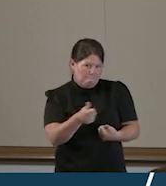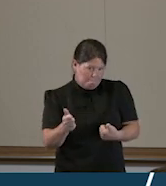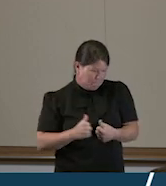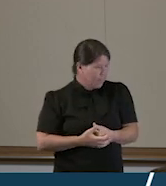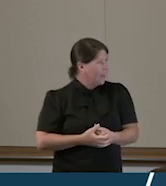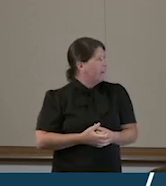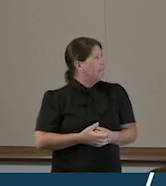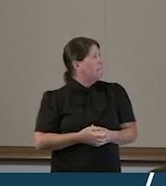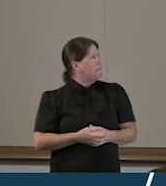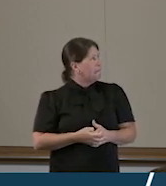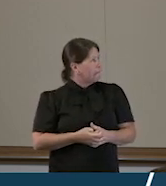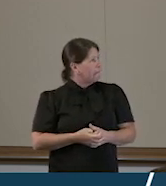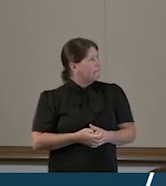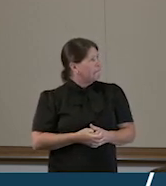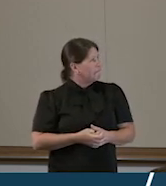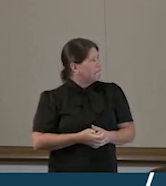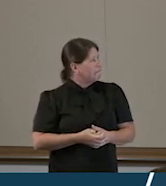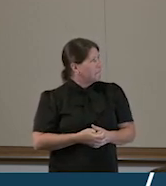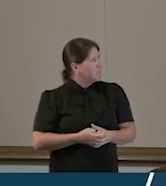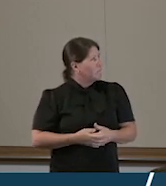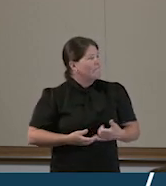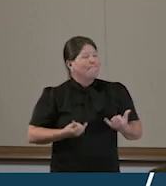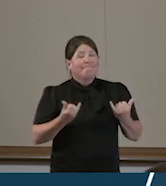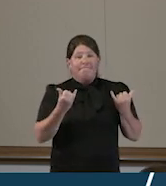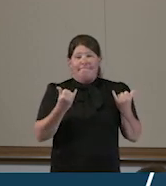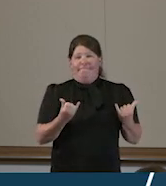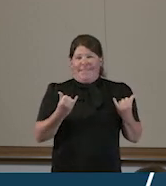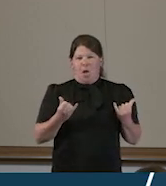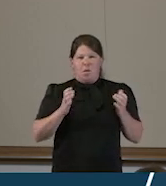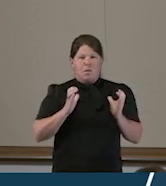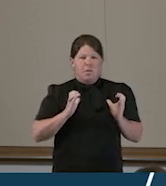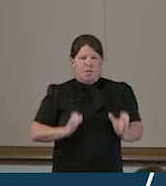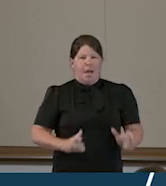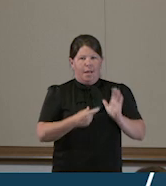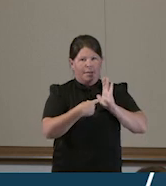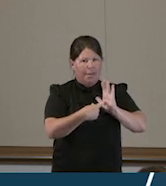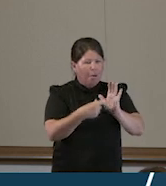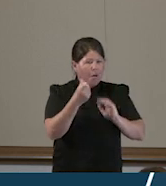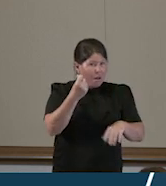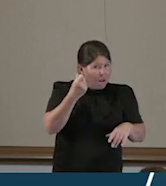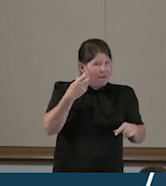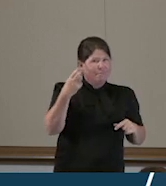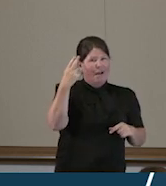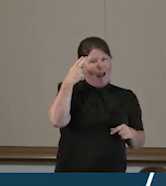So now for the hypothetical client examples, because I think these are super important.